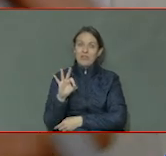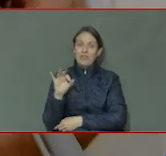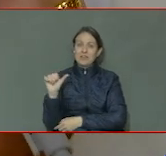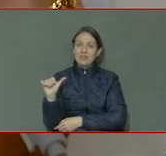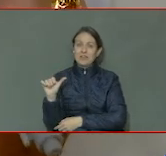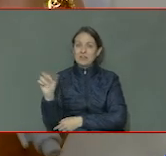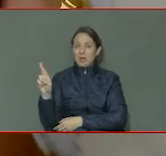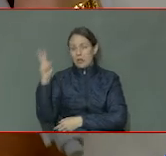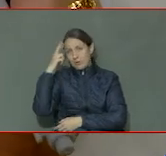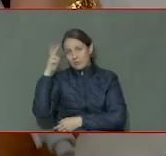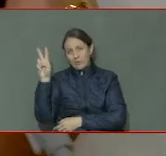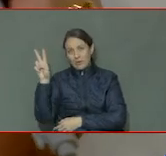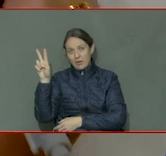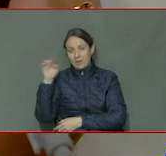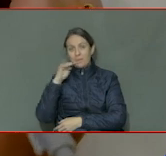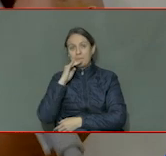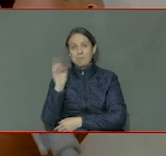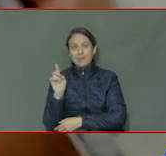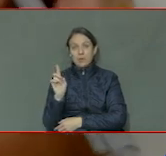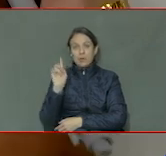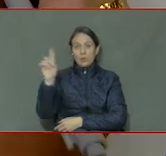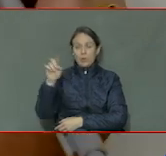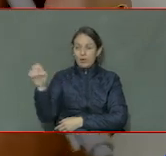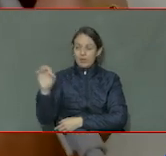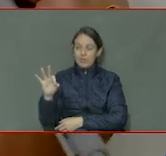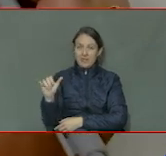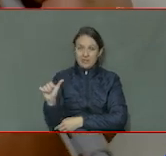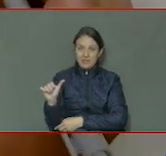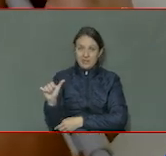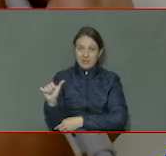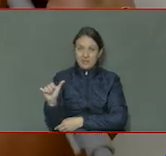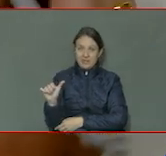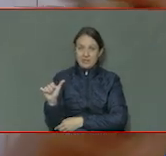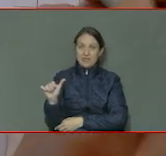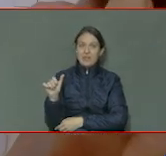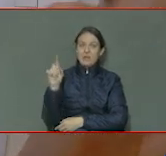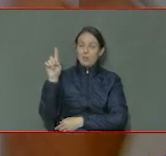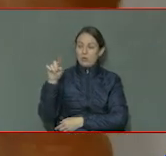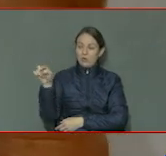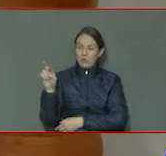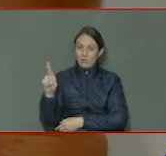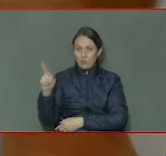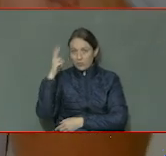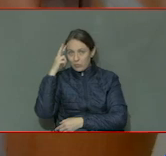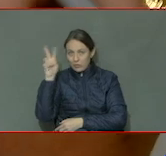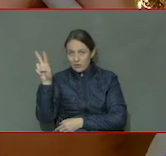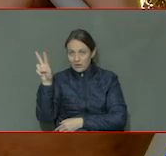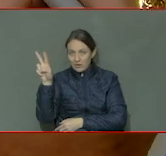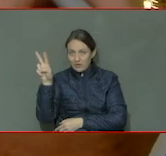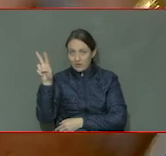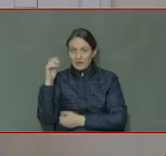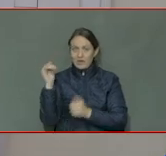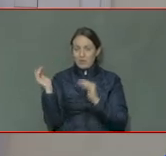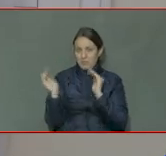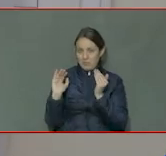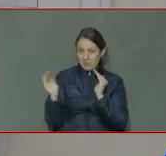squared. So that means 1 over 36, 1 over R squared. So I'm comparing it to that